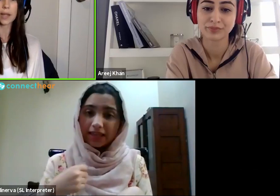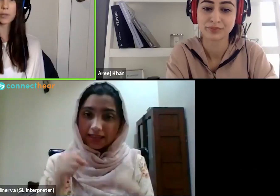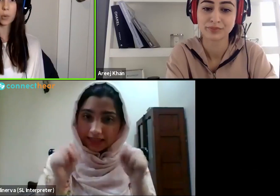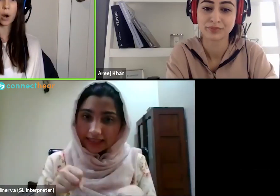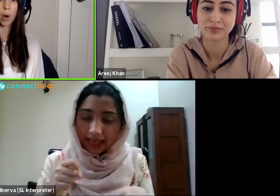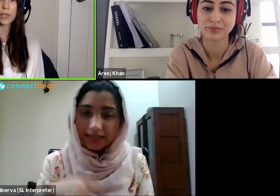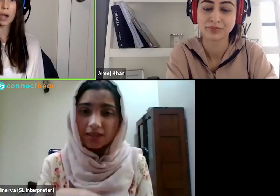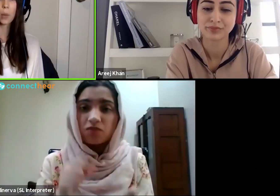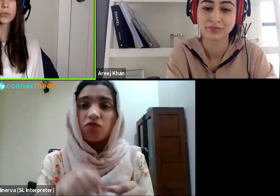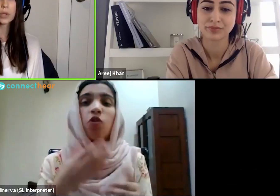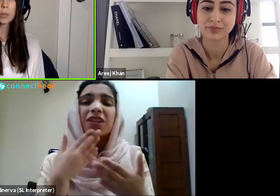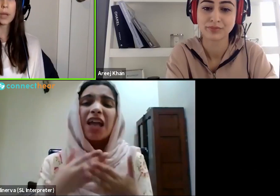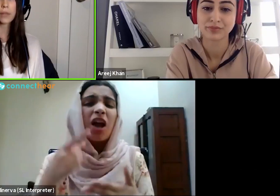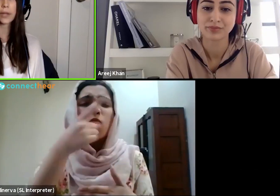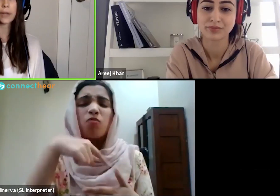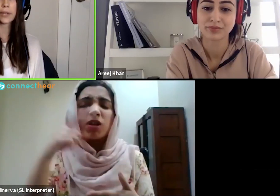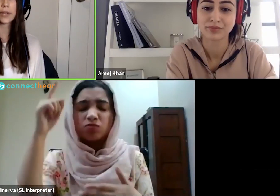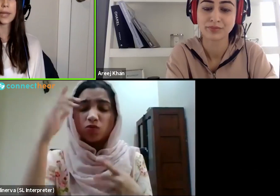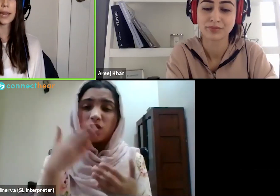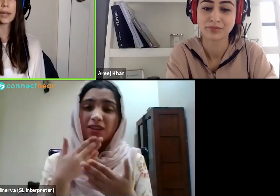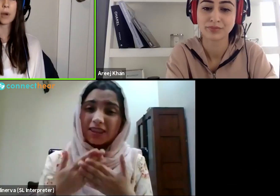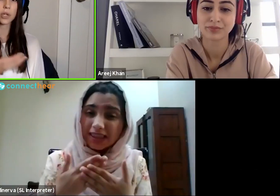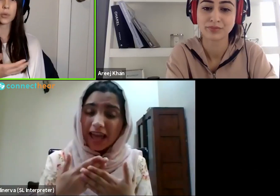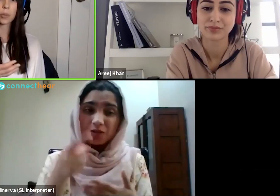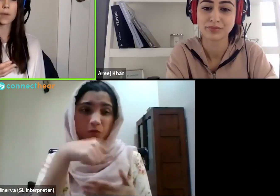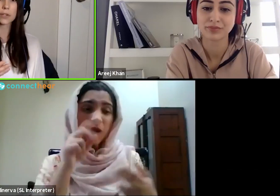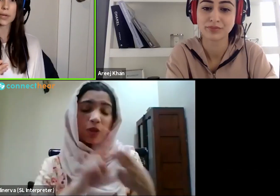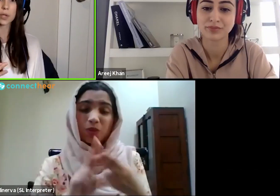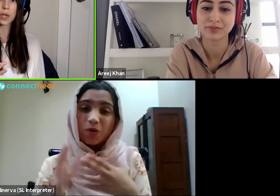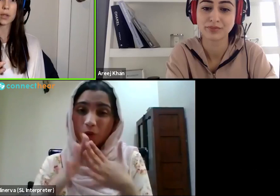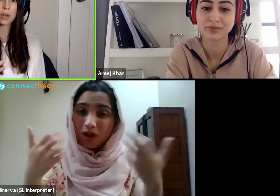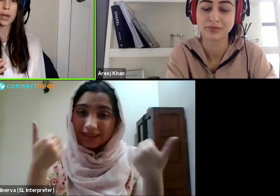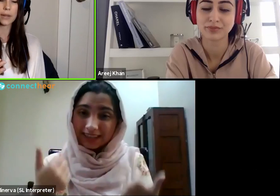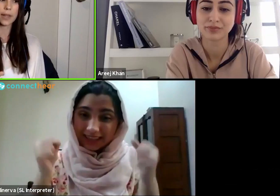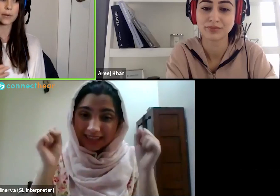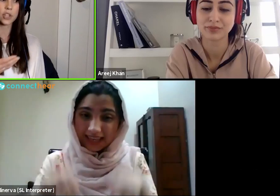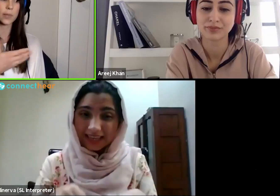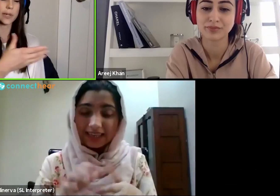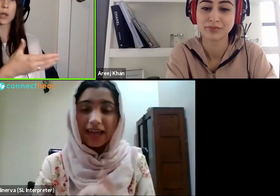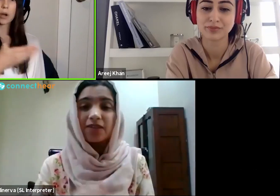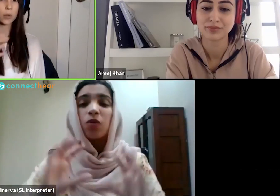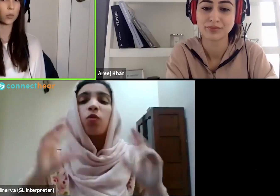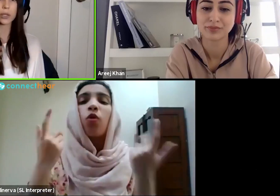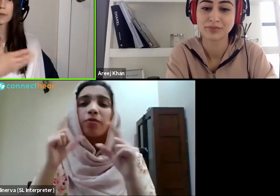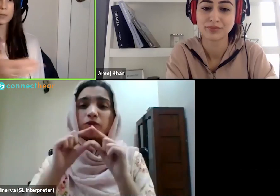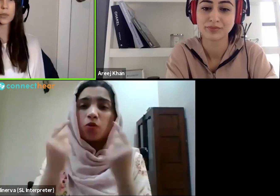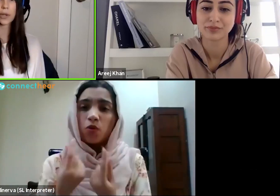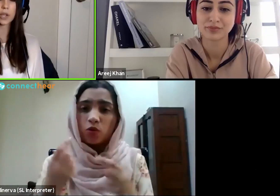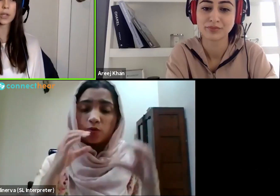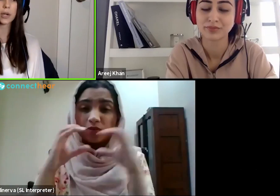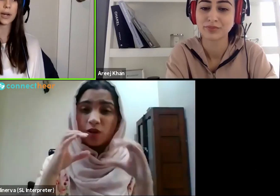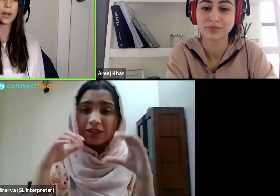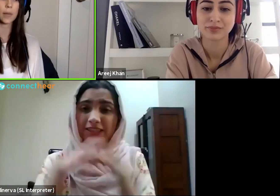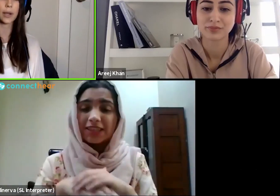because that support always helps. But then at the end of the day, if I was in a group conversation and they would just be talking really fast between